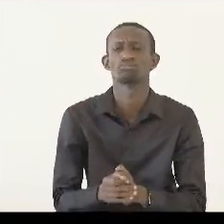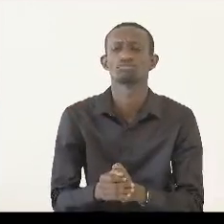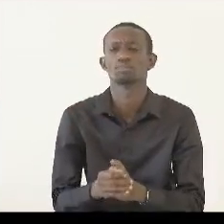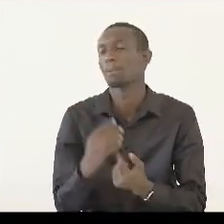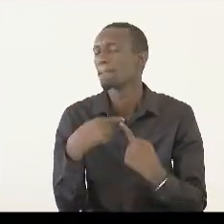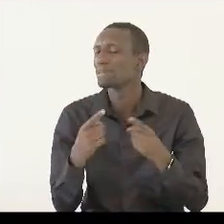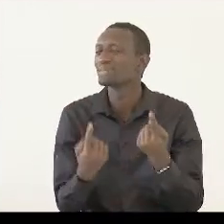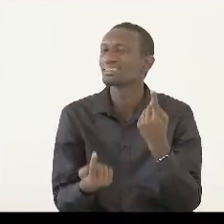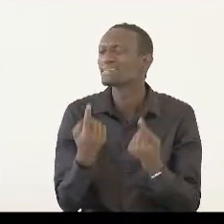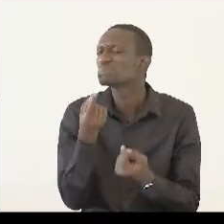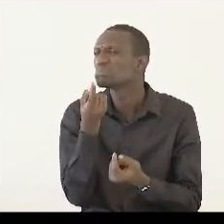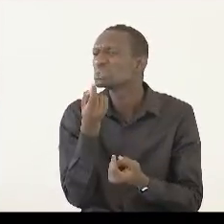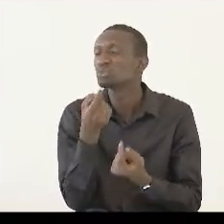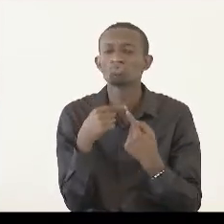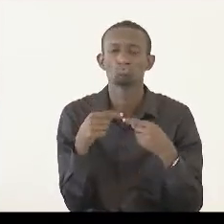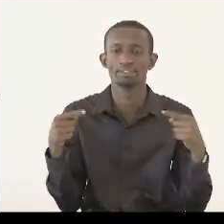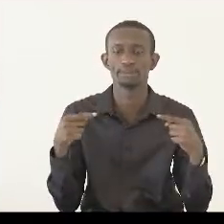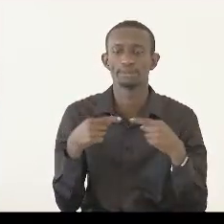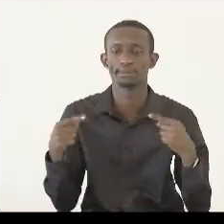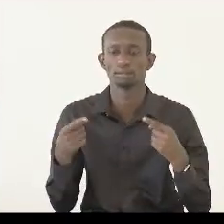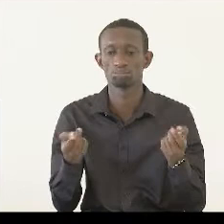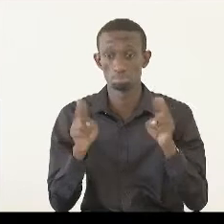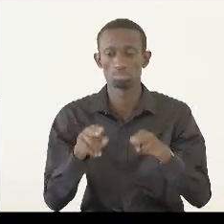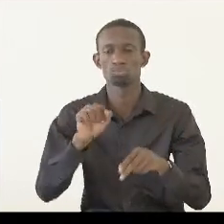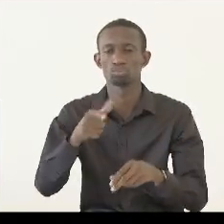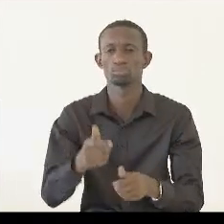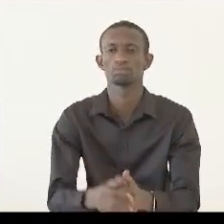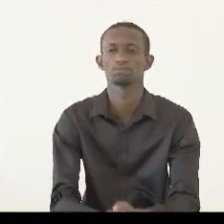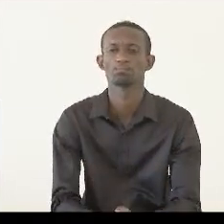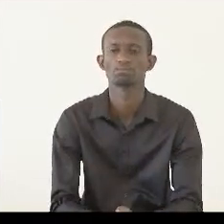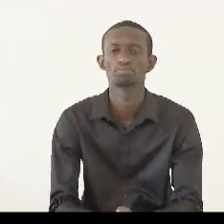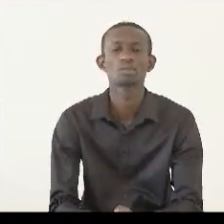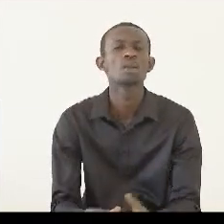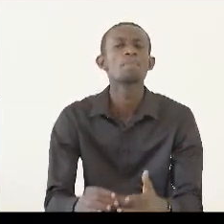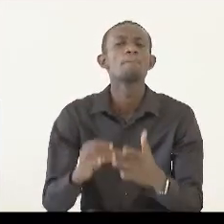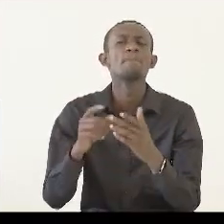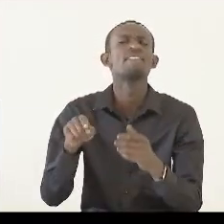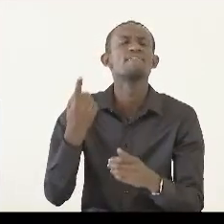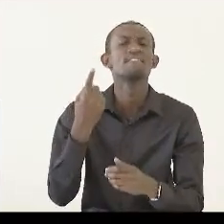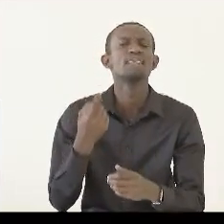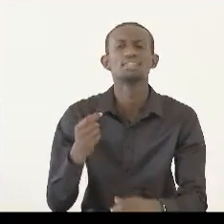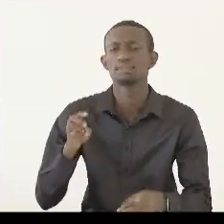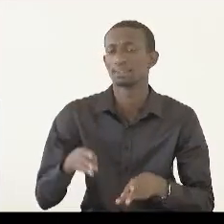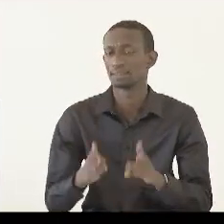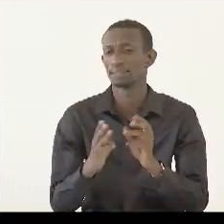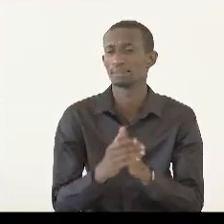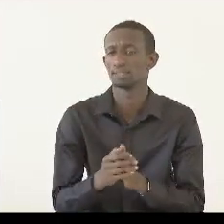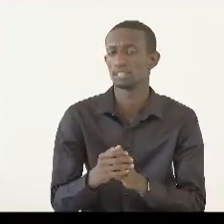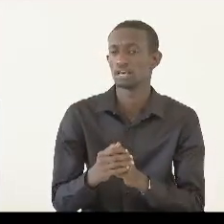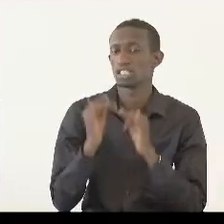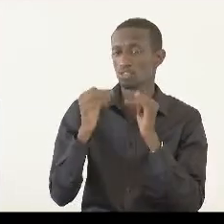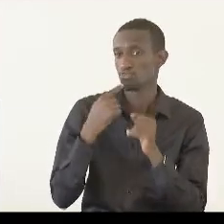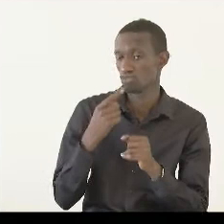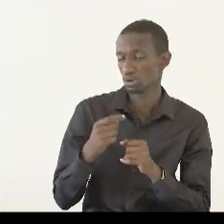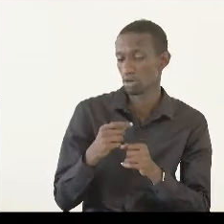some few differences that can happen. Mainly, the first method, because we have talked about this one, when we are talking about